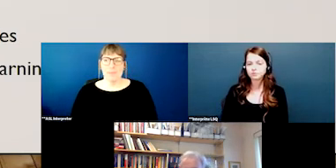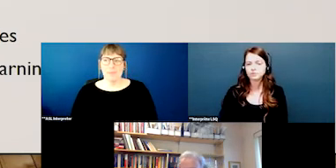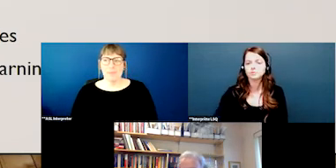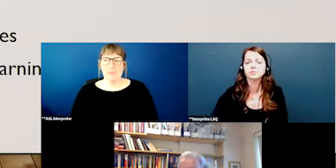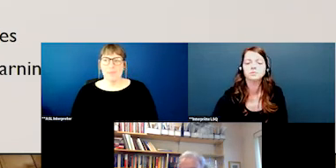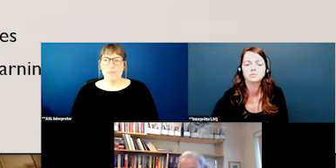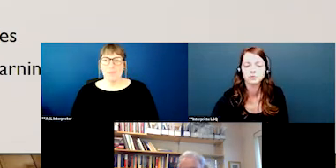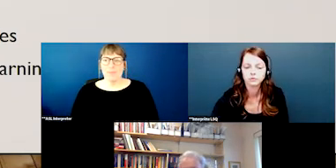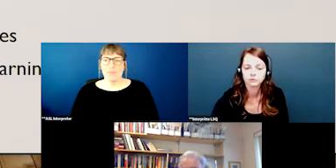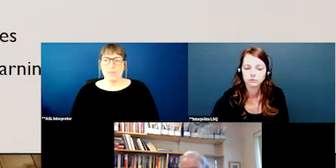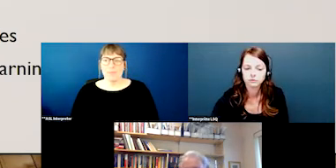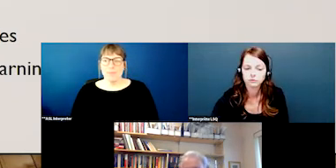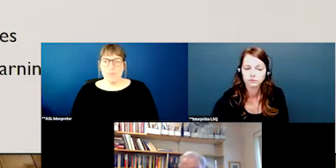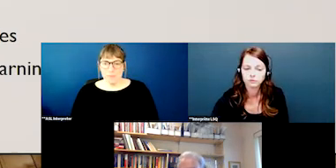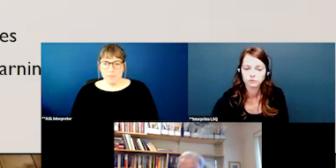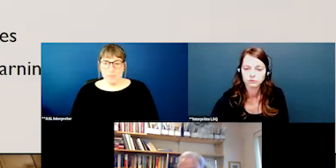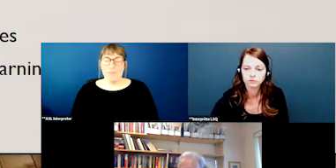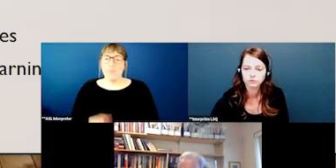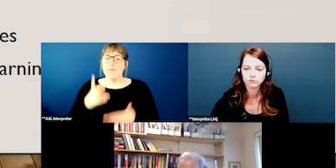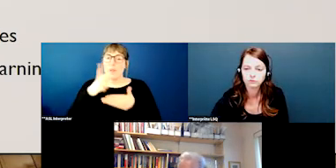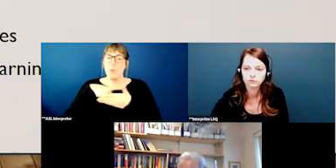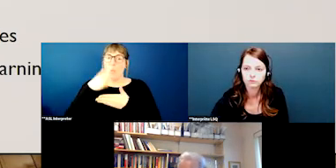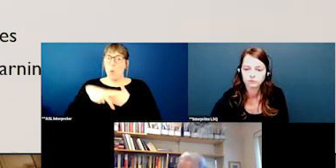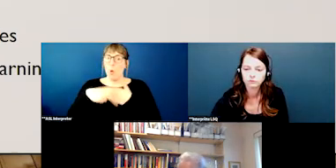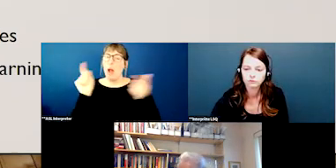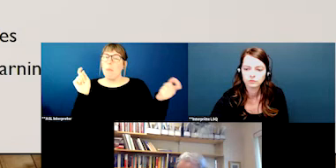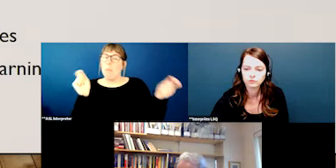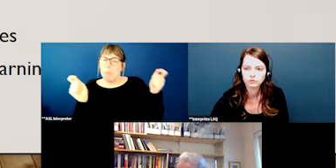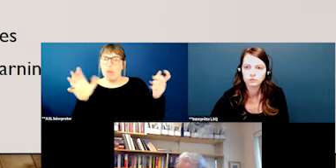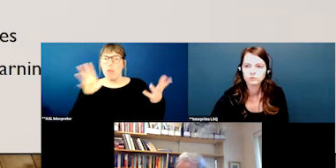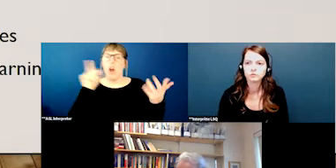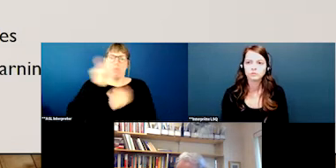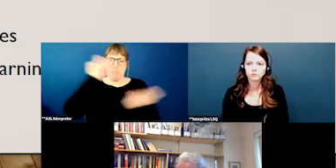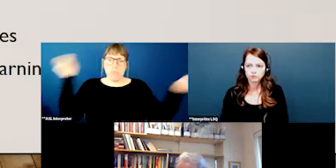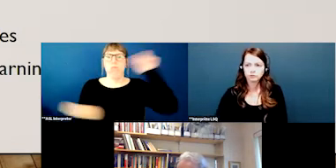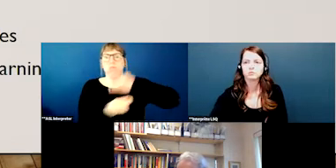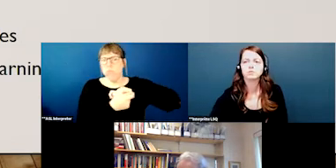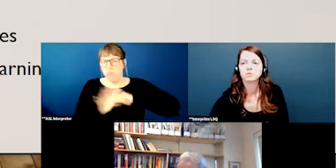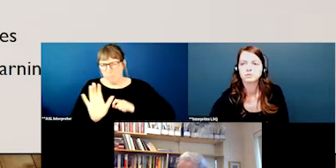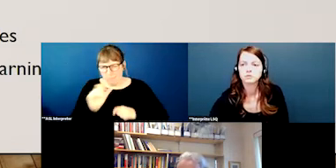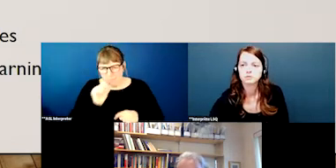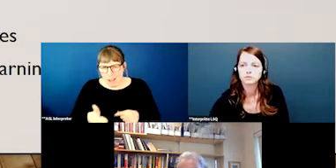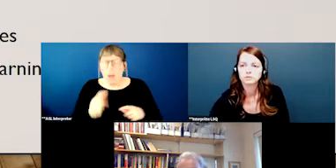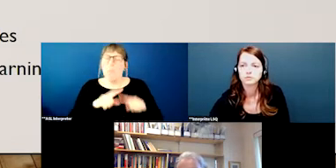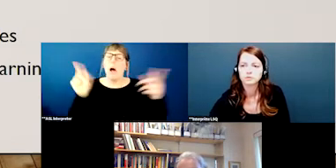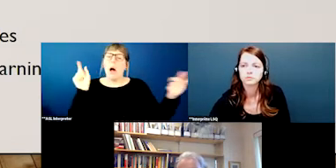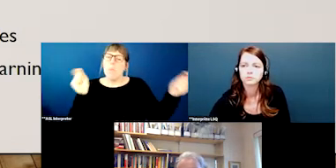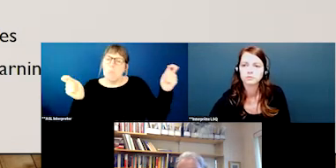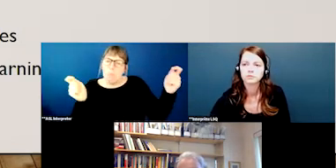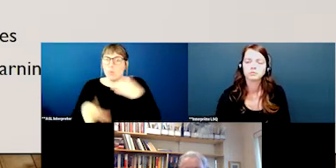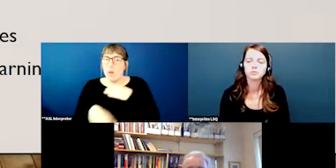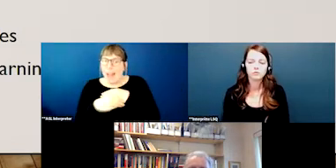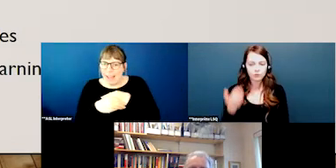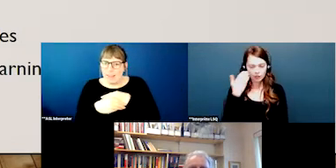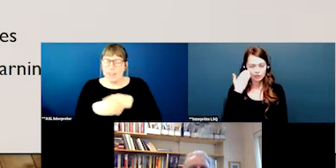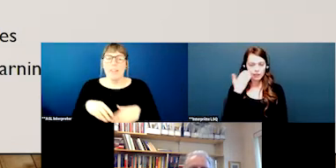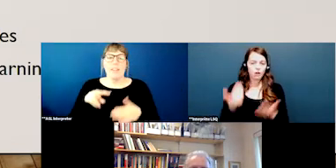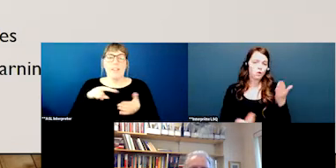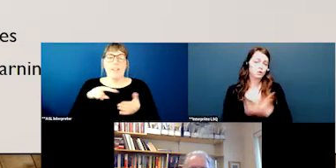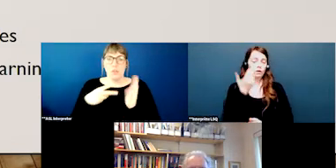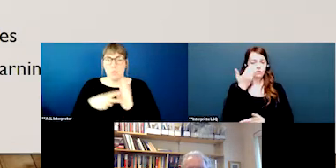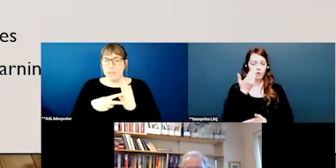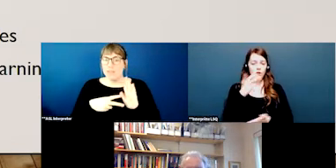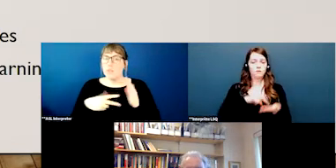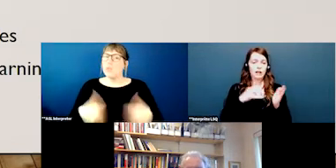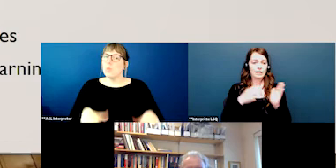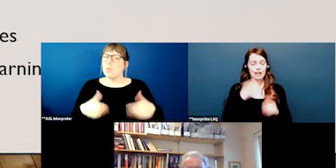This, just because it's an evolutionary and not a radical change, does not mean that there's not the potential for